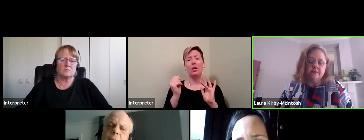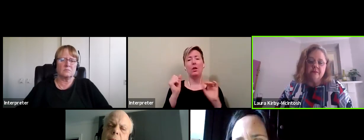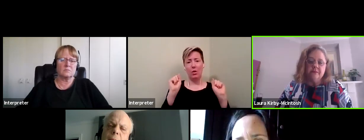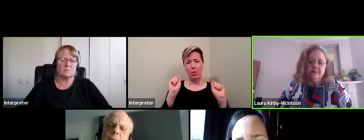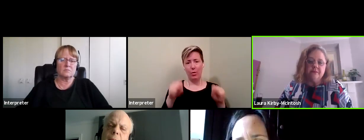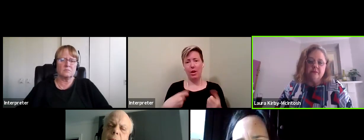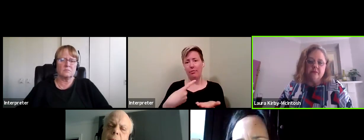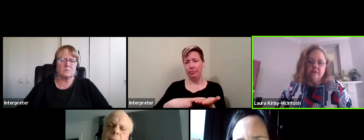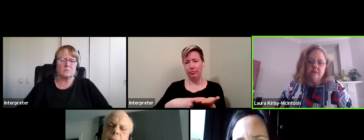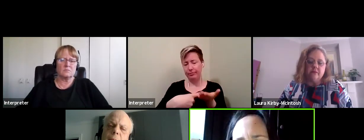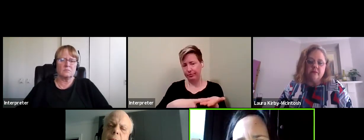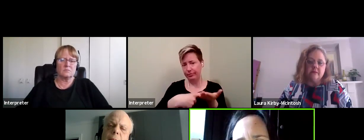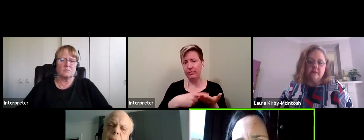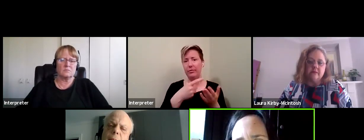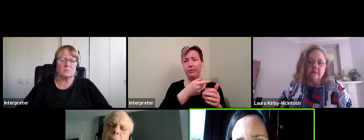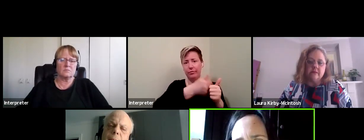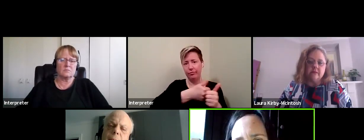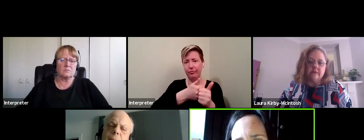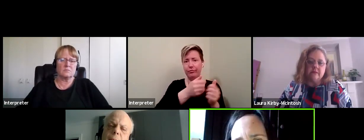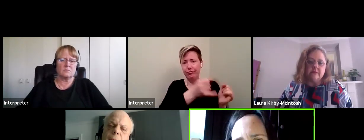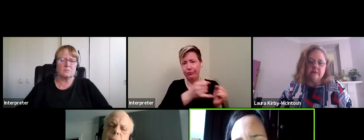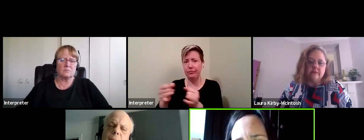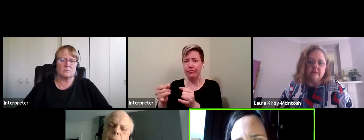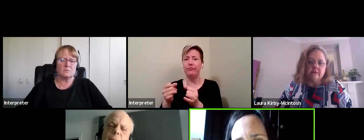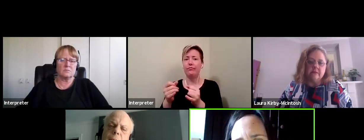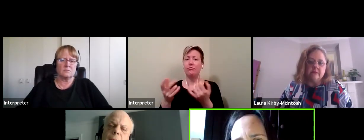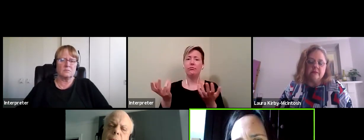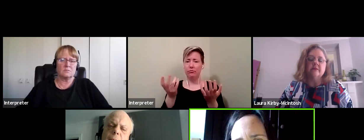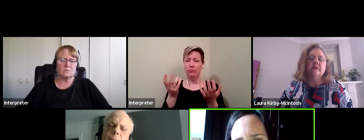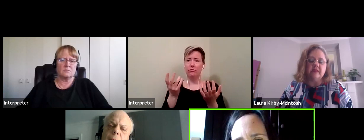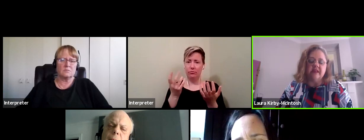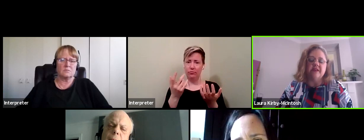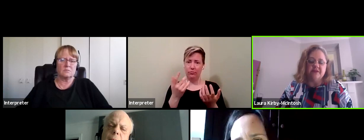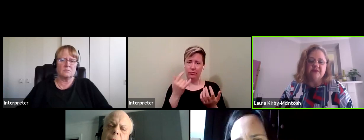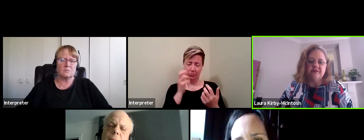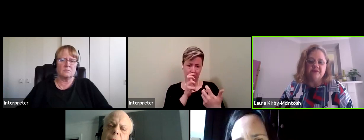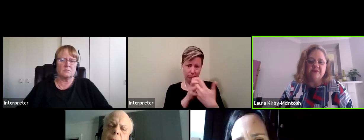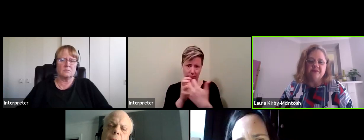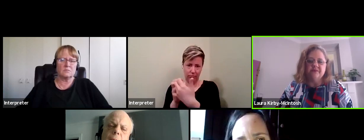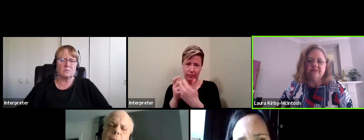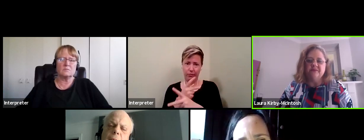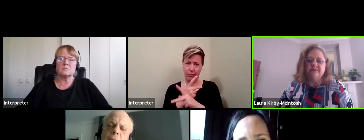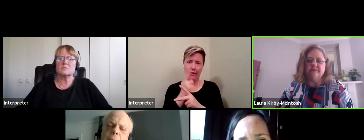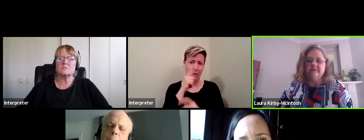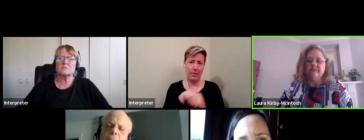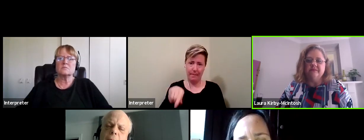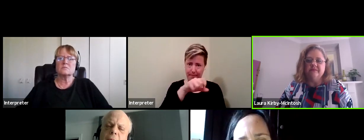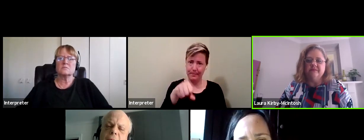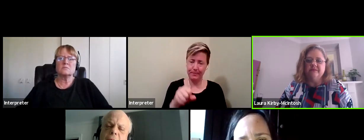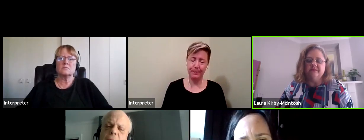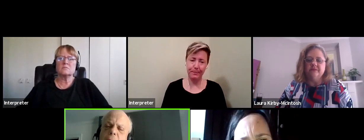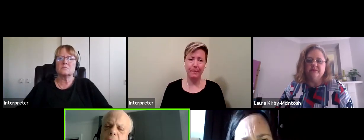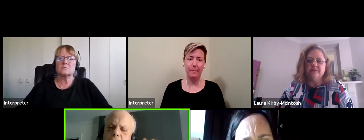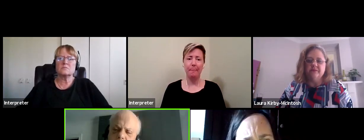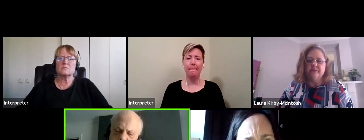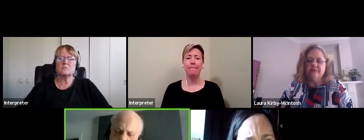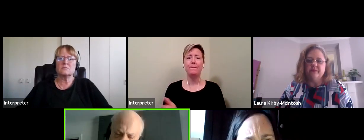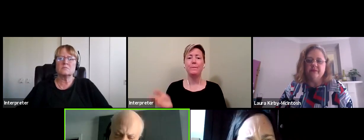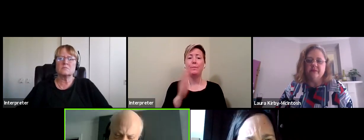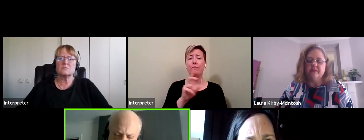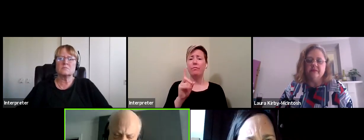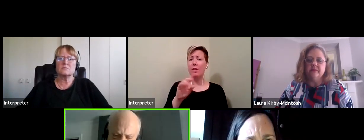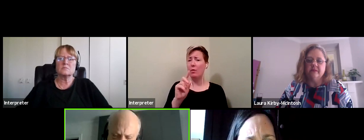have a discussion on a case by case basis about whether or not that's a possibility for them. Thank you. All right, other Um, priority actions, Wendy, that